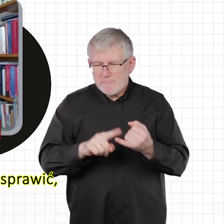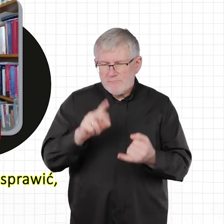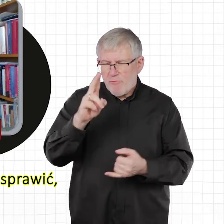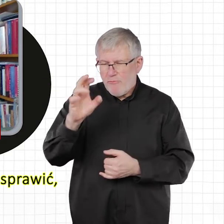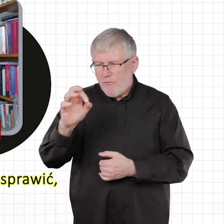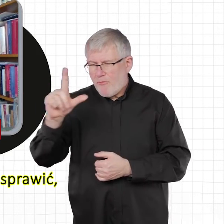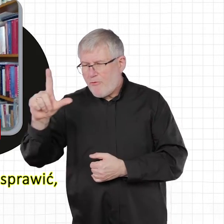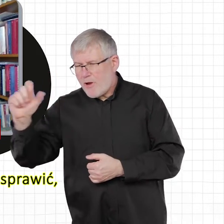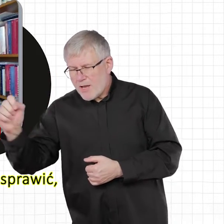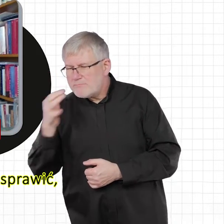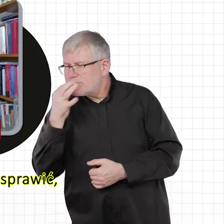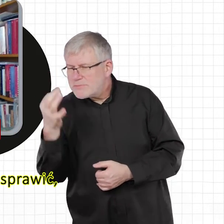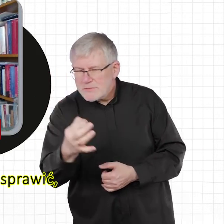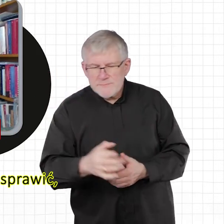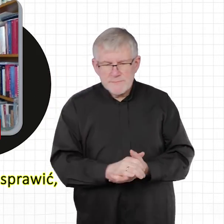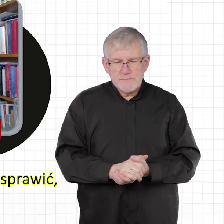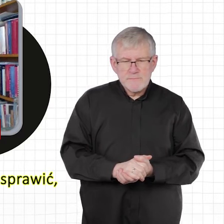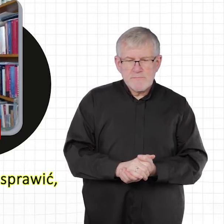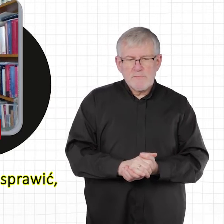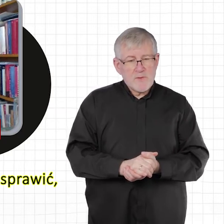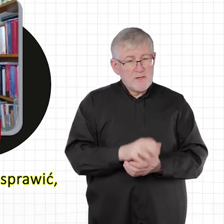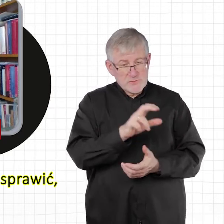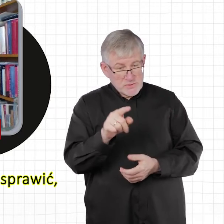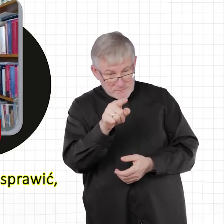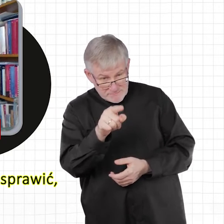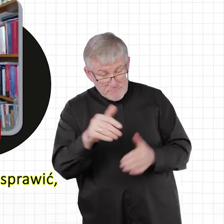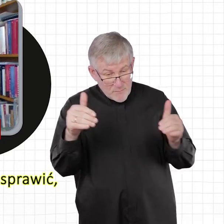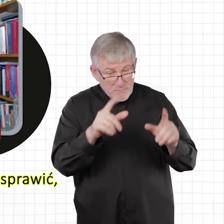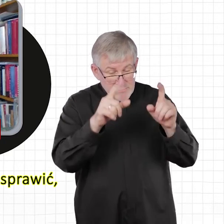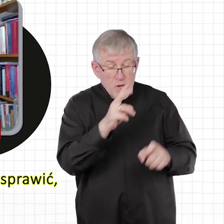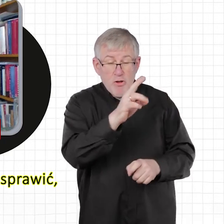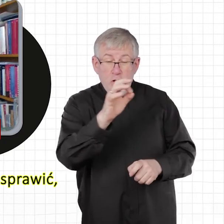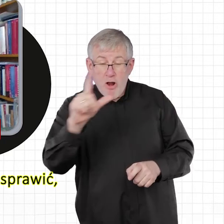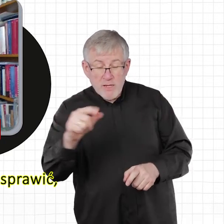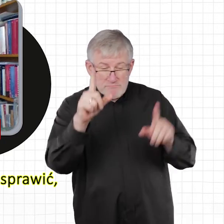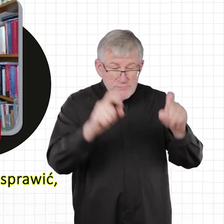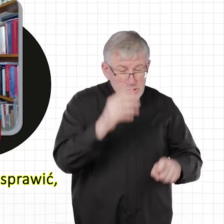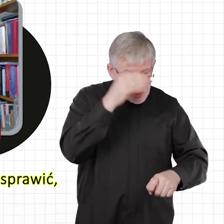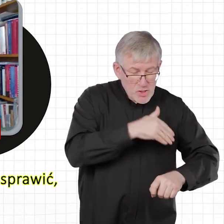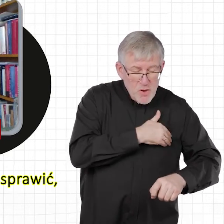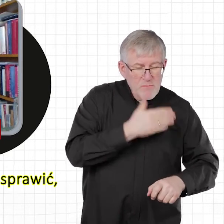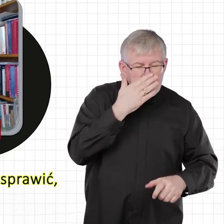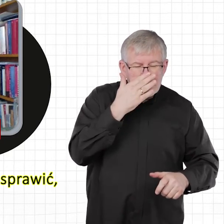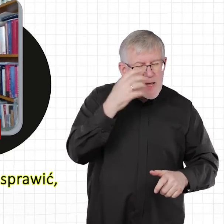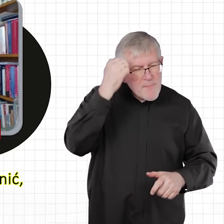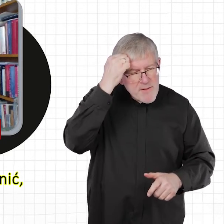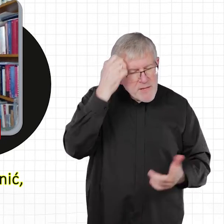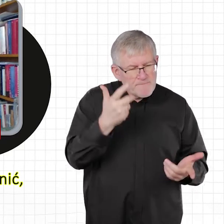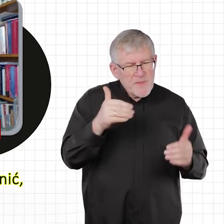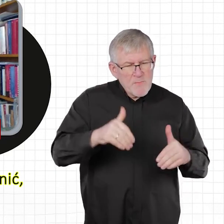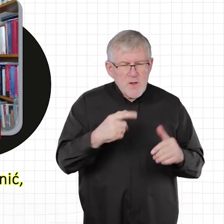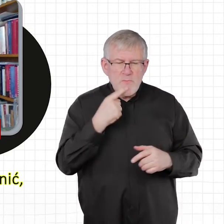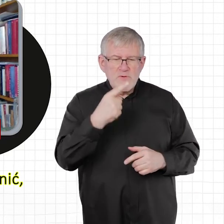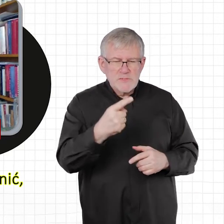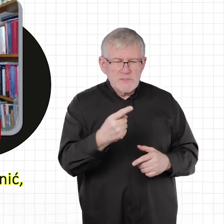I don't know what to say. Just that it is our job to provide schools for every children. So